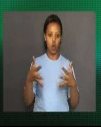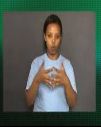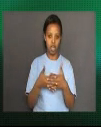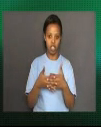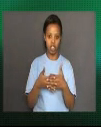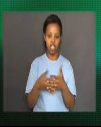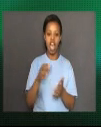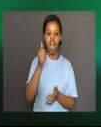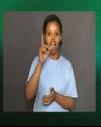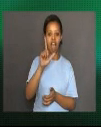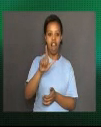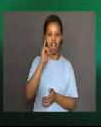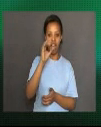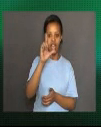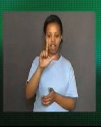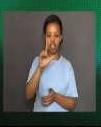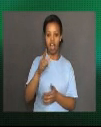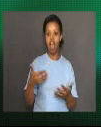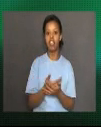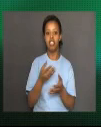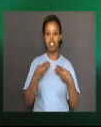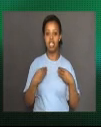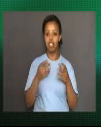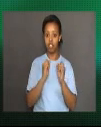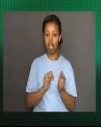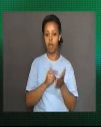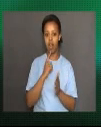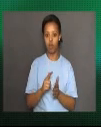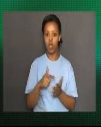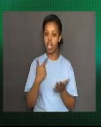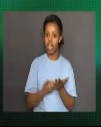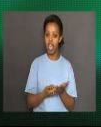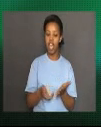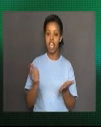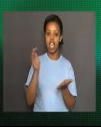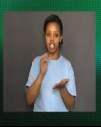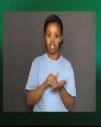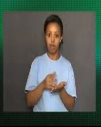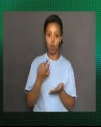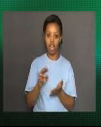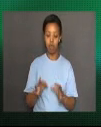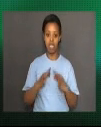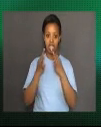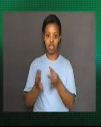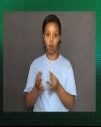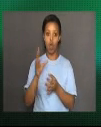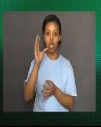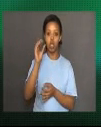of alleles. The paired and replicated chromosomes are